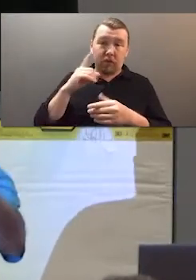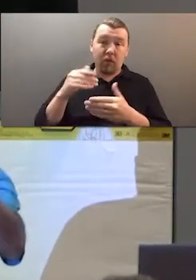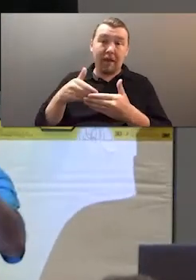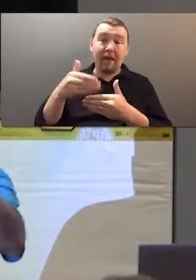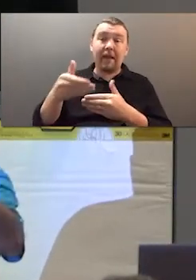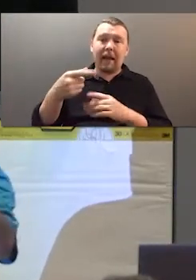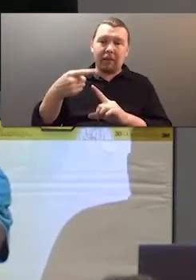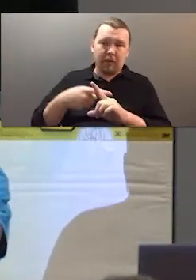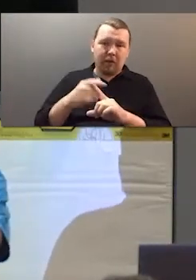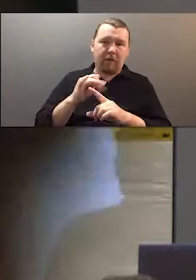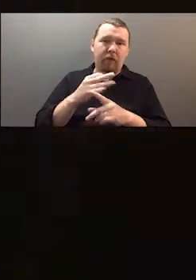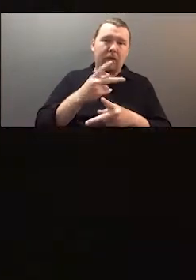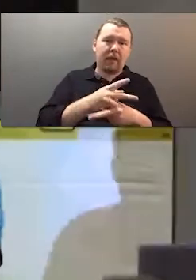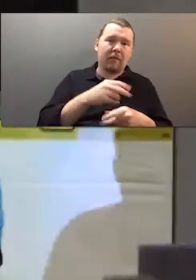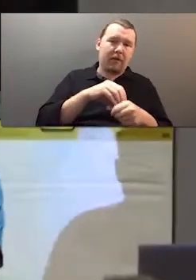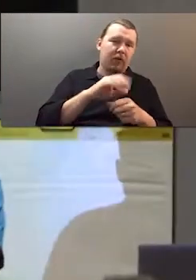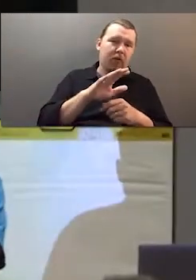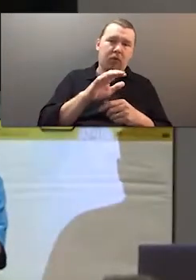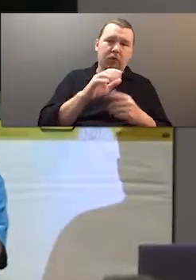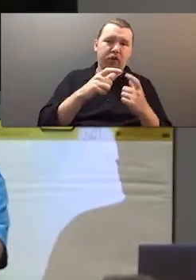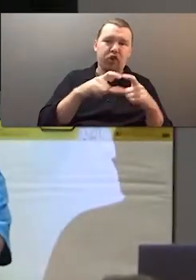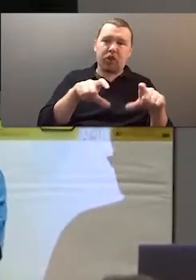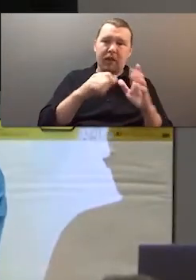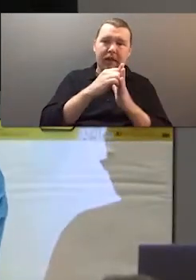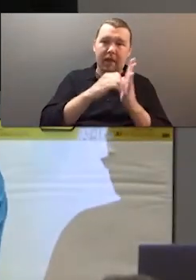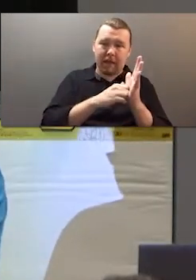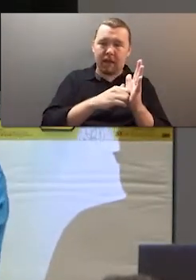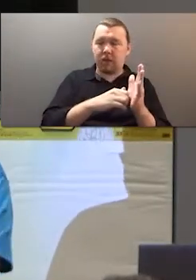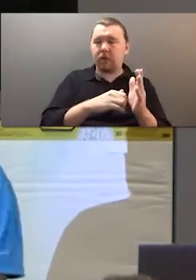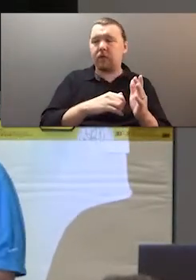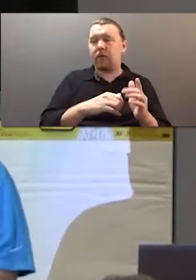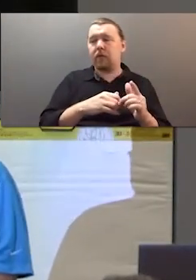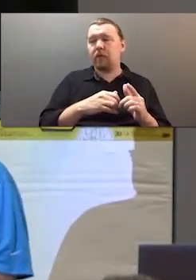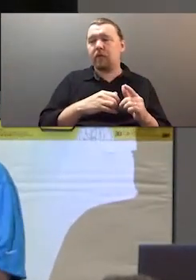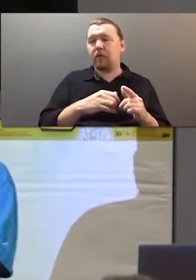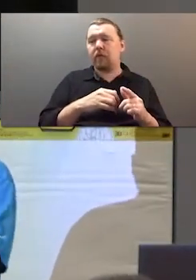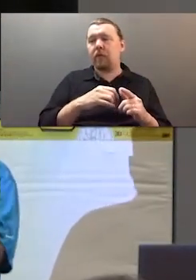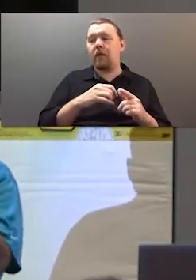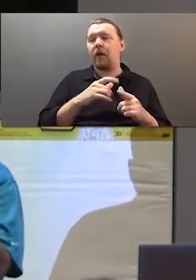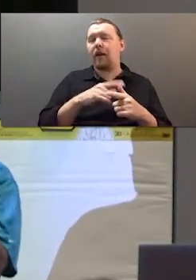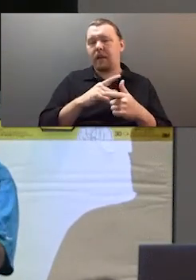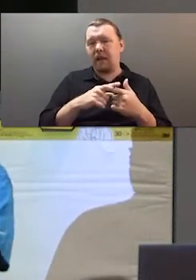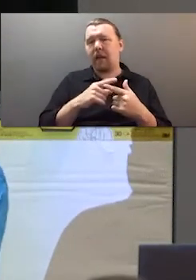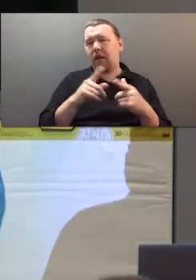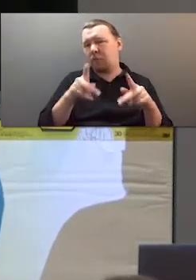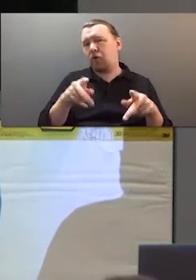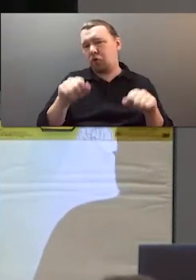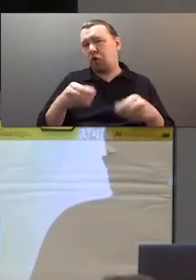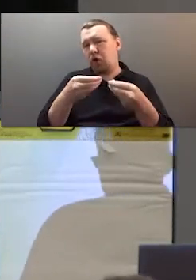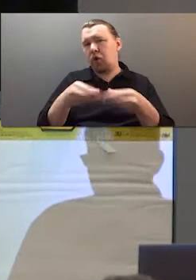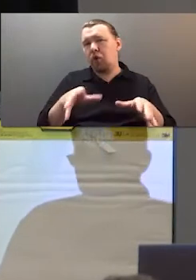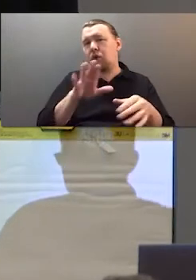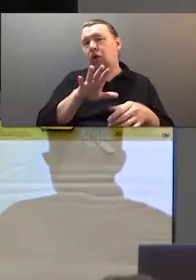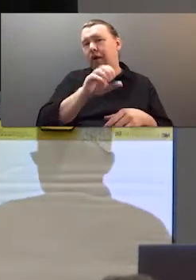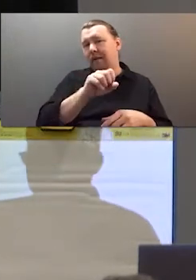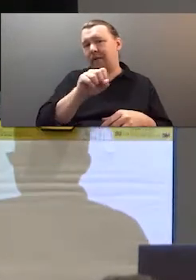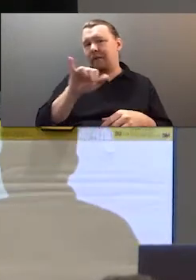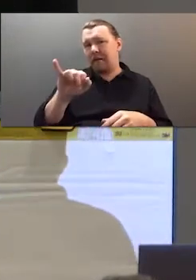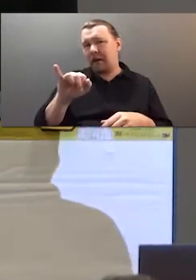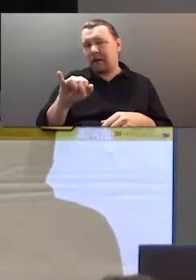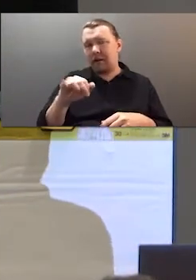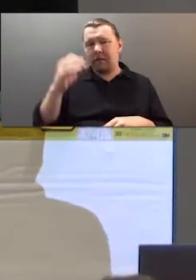next month if you kept it in your checking account, for example, and that could cause somebody to suspend or even lose their SSI